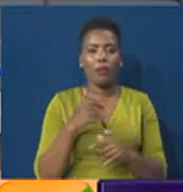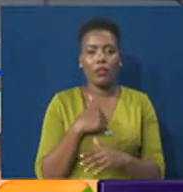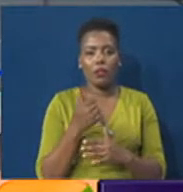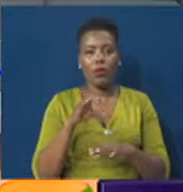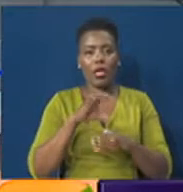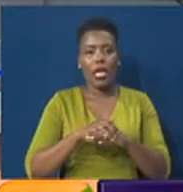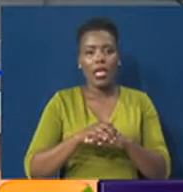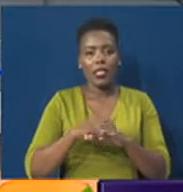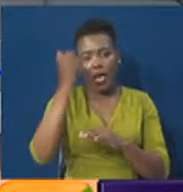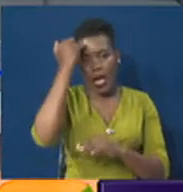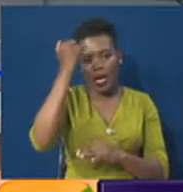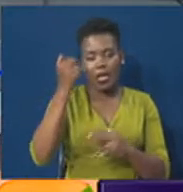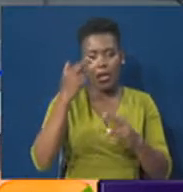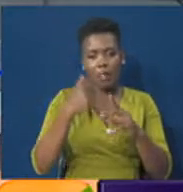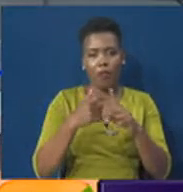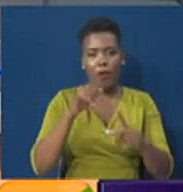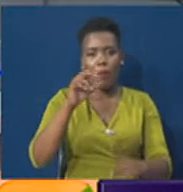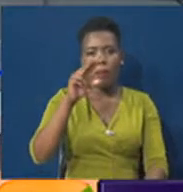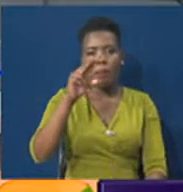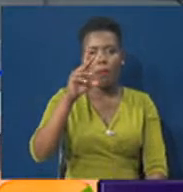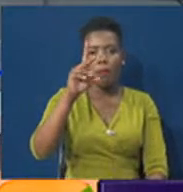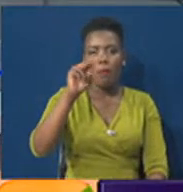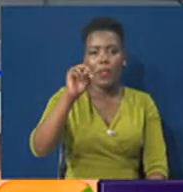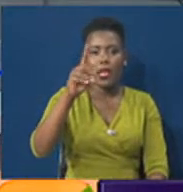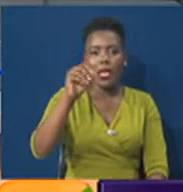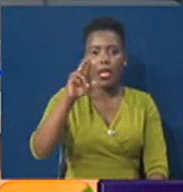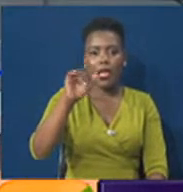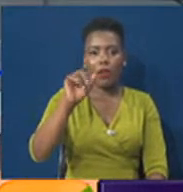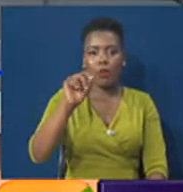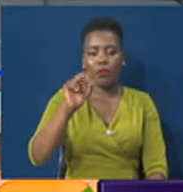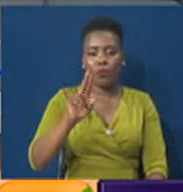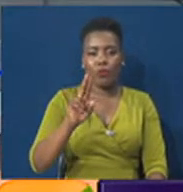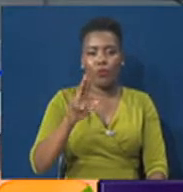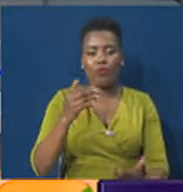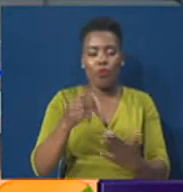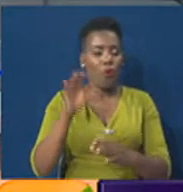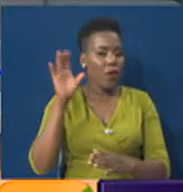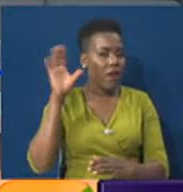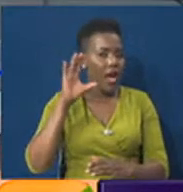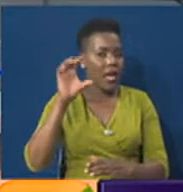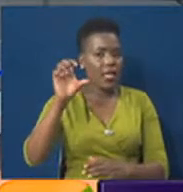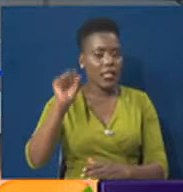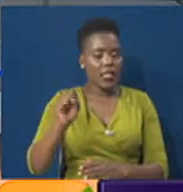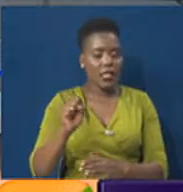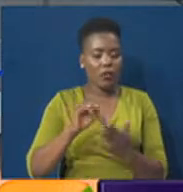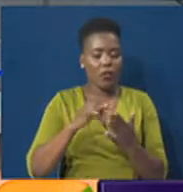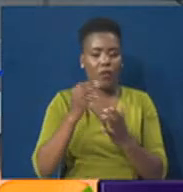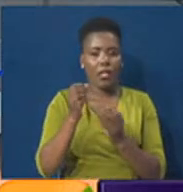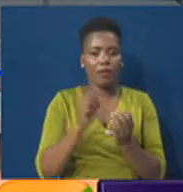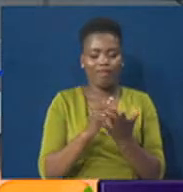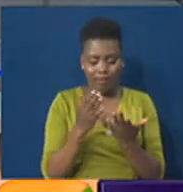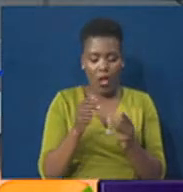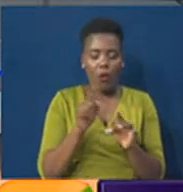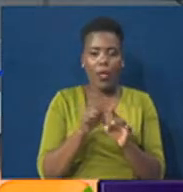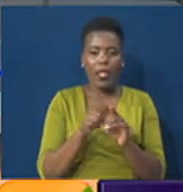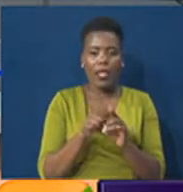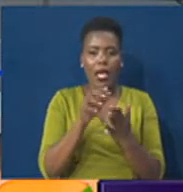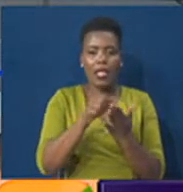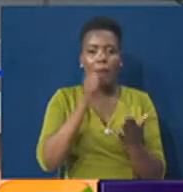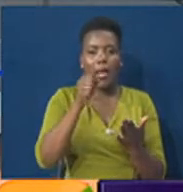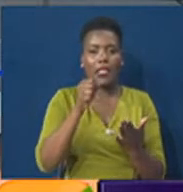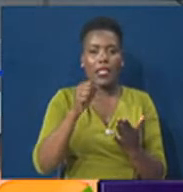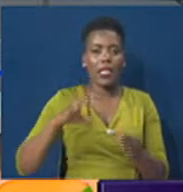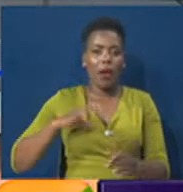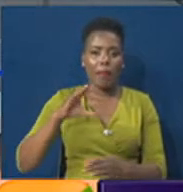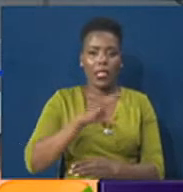Director Murethi. Given what you have heard from the CS and the Chair of the Budget and Appropriations Committee, Honorable Director Murethi, what's